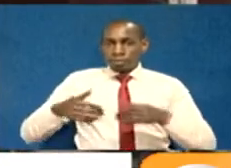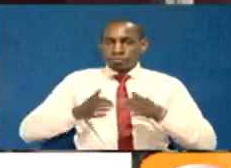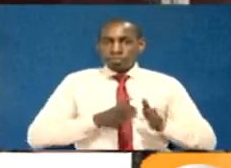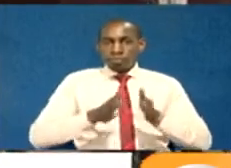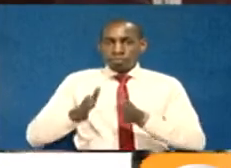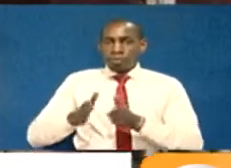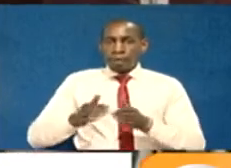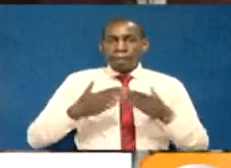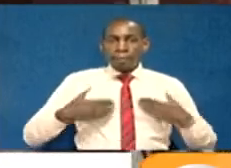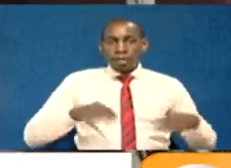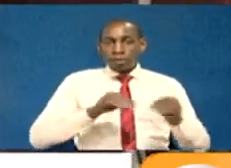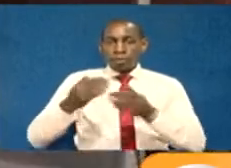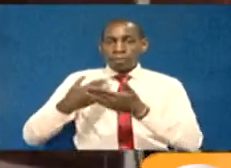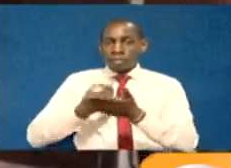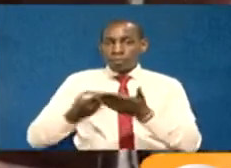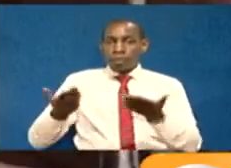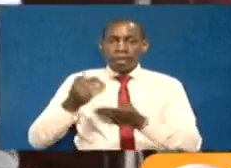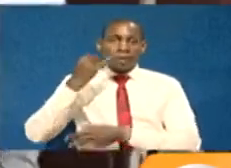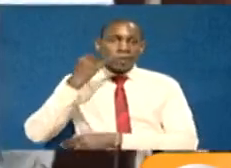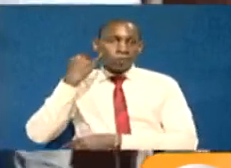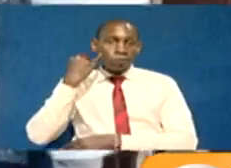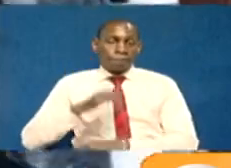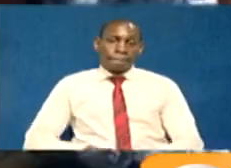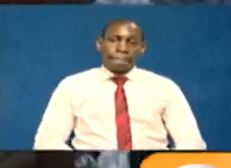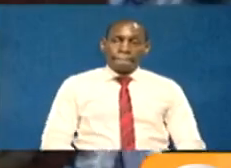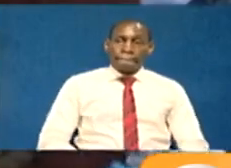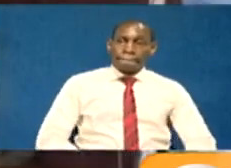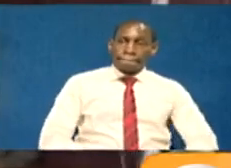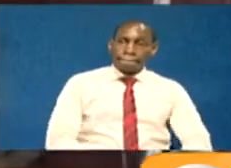was moved last week. Hassan Mugambi, Citizen TV.